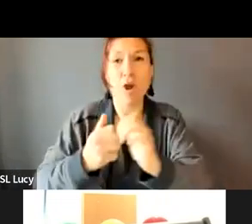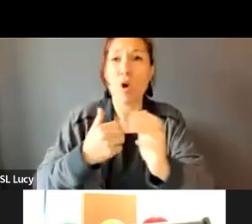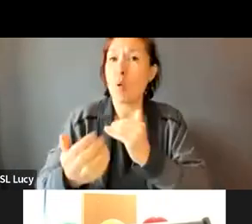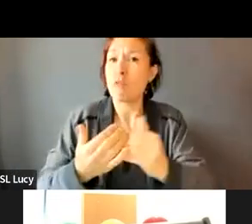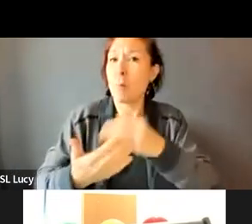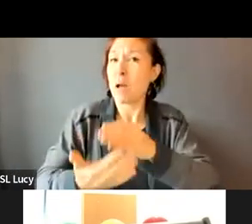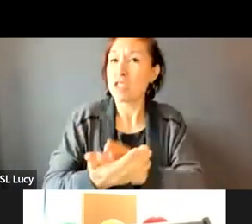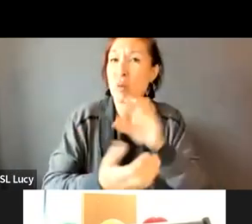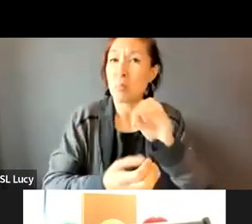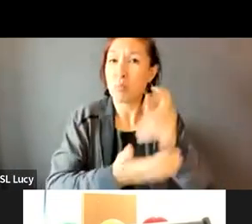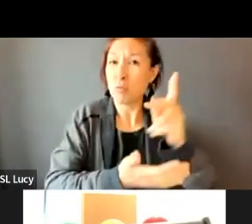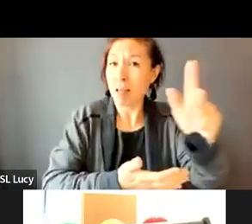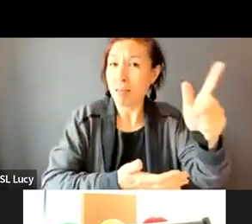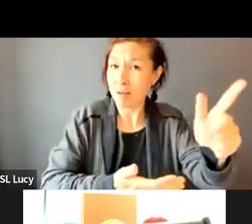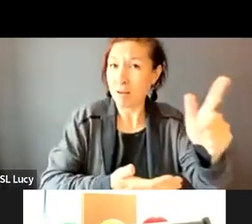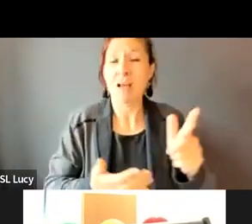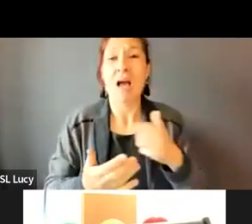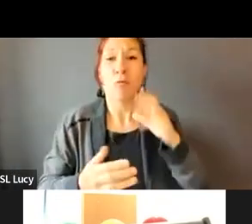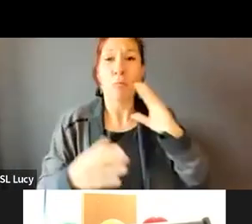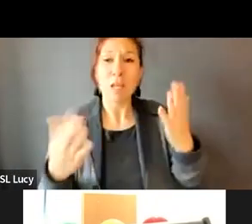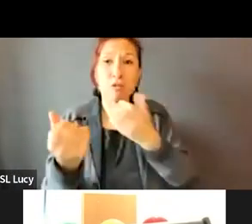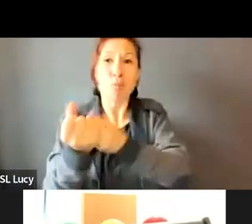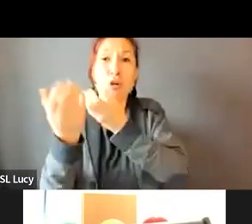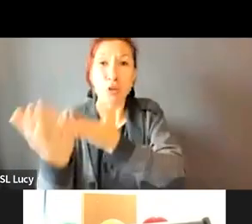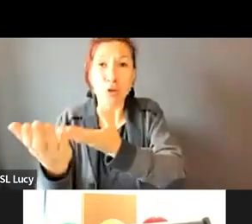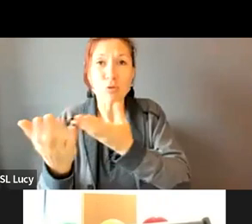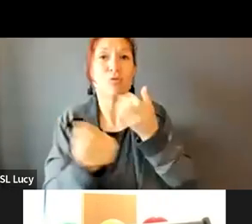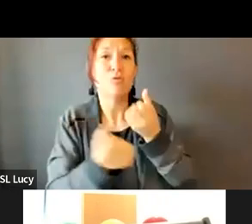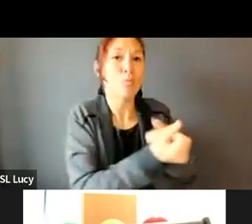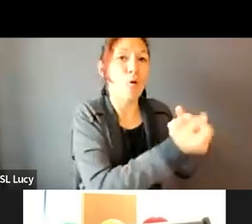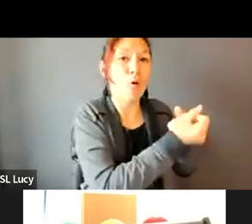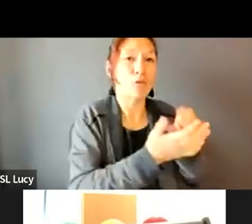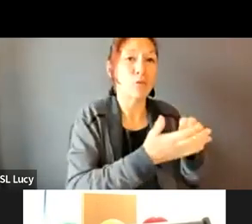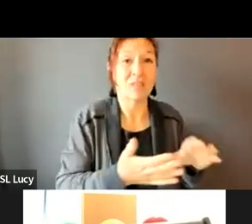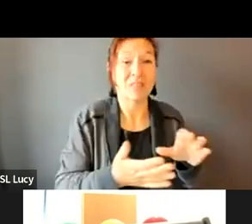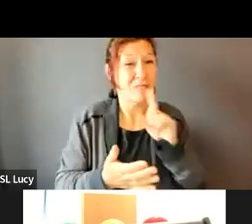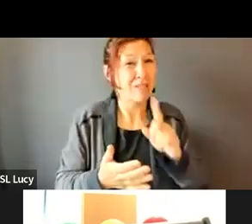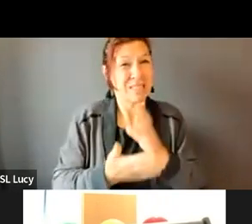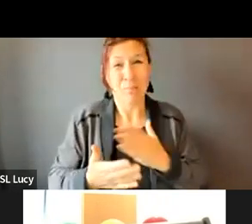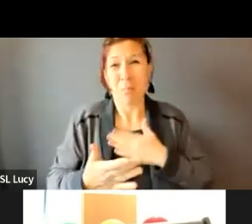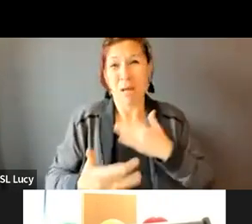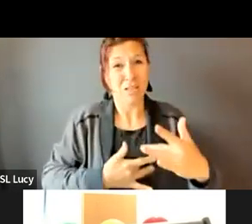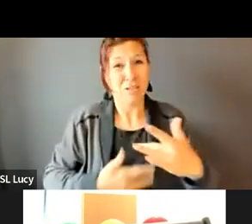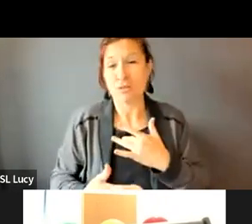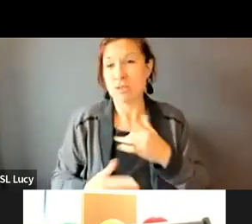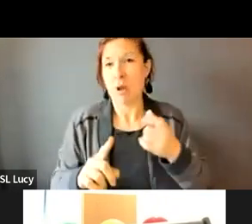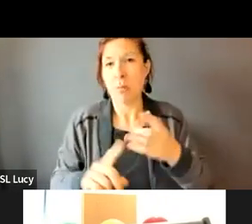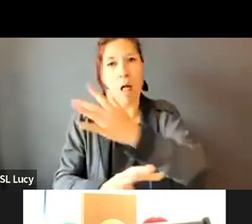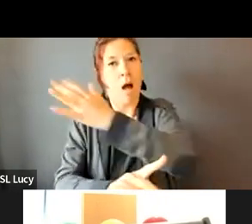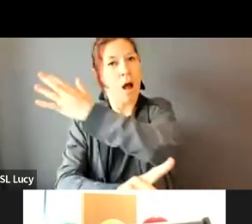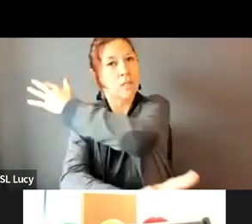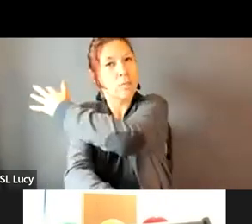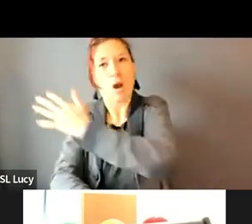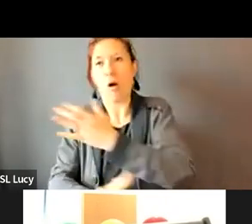approved and I'll be here with you and for our students but in many ways some of my concerns predate you these are